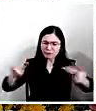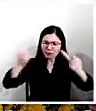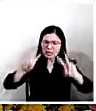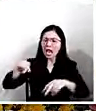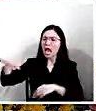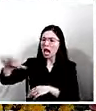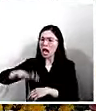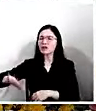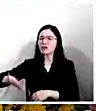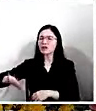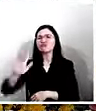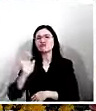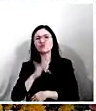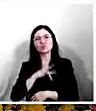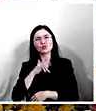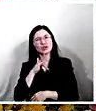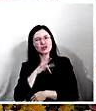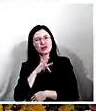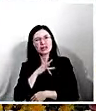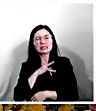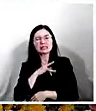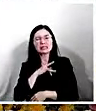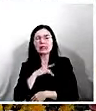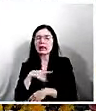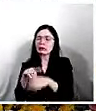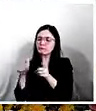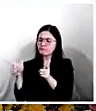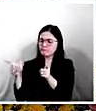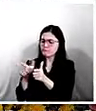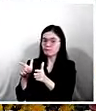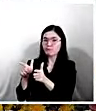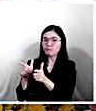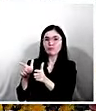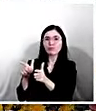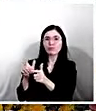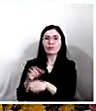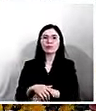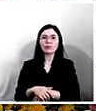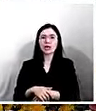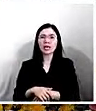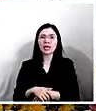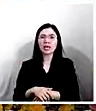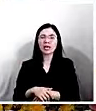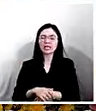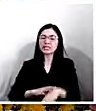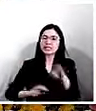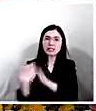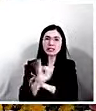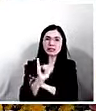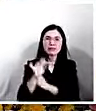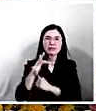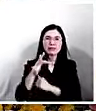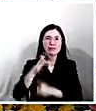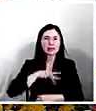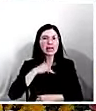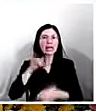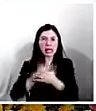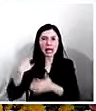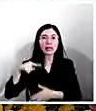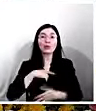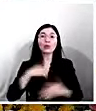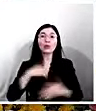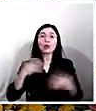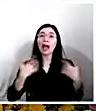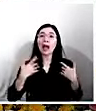mere grasshoppers. This is the same feeling we feel today as